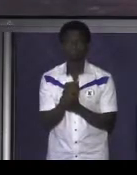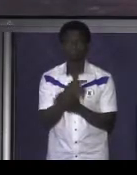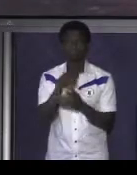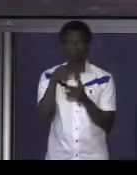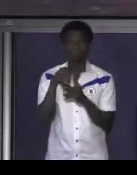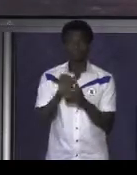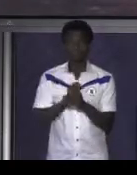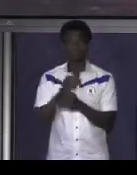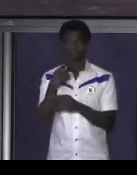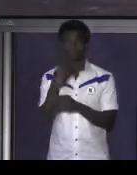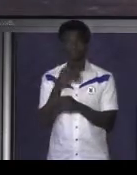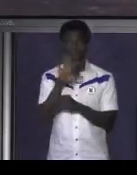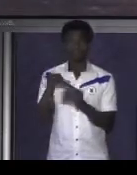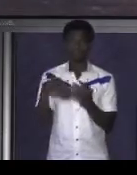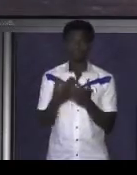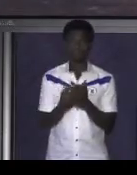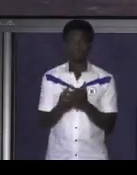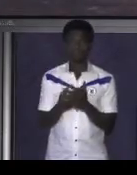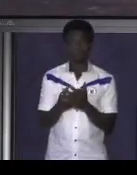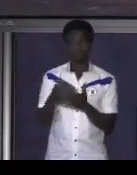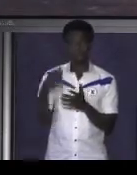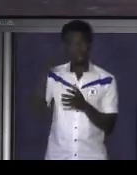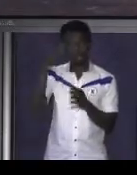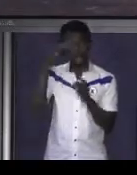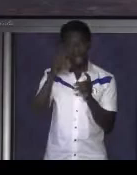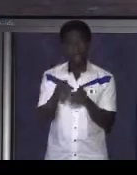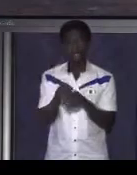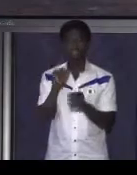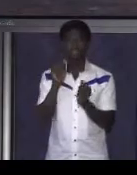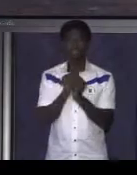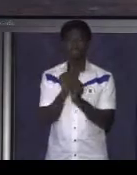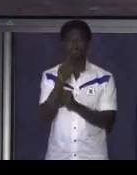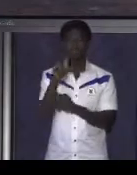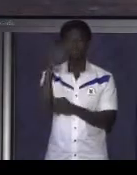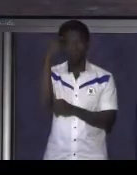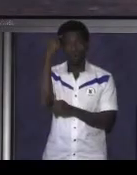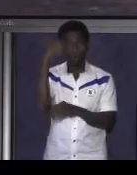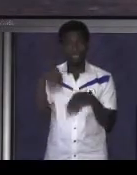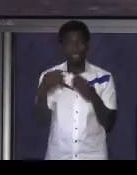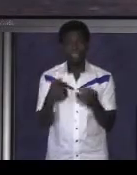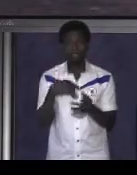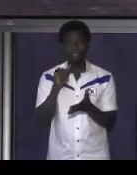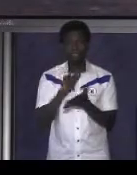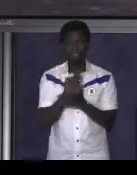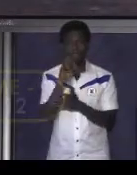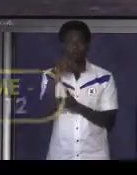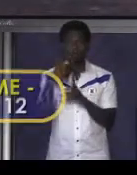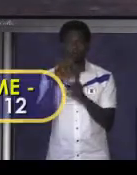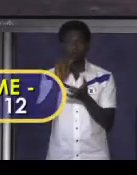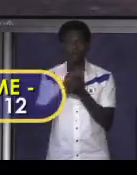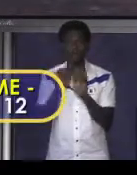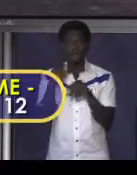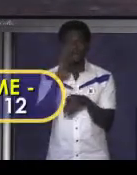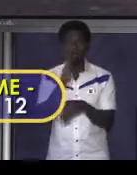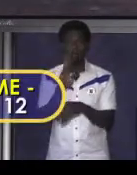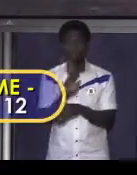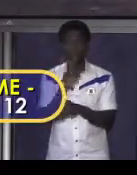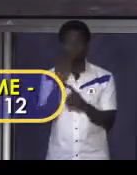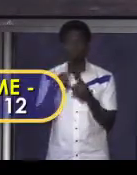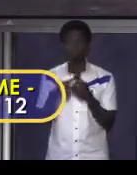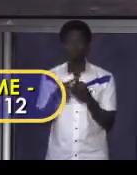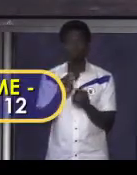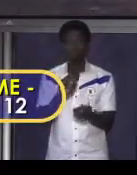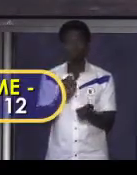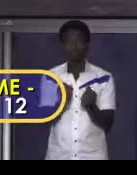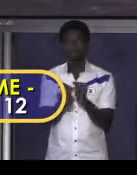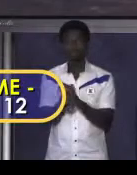When I say all agreed with one mind, give me that one word that can be used to